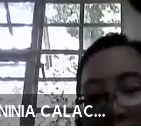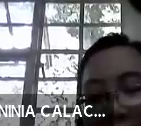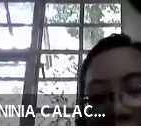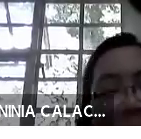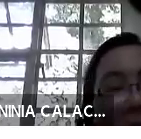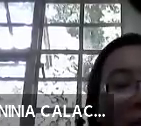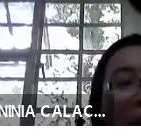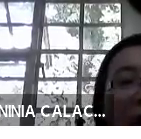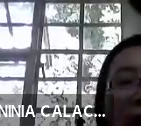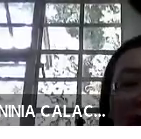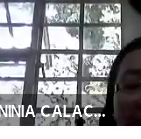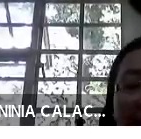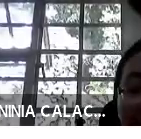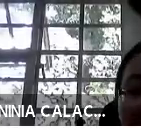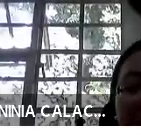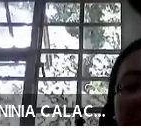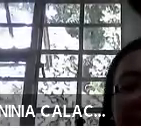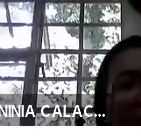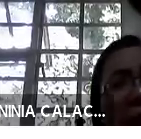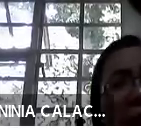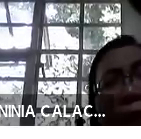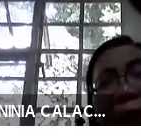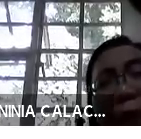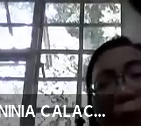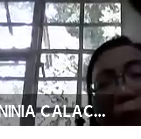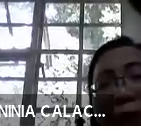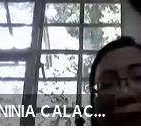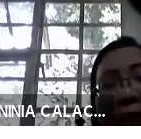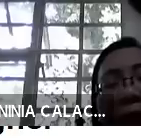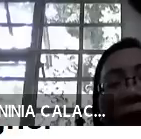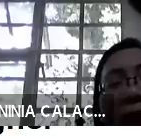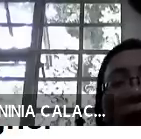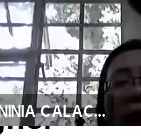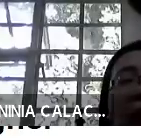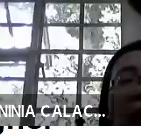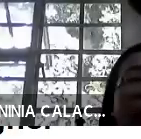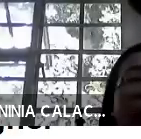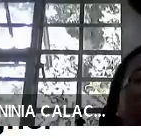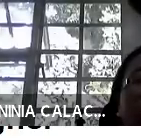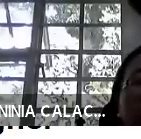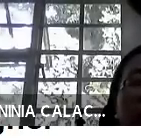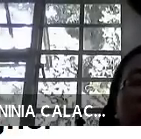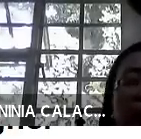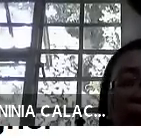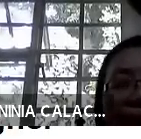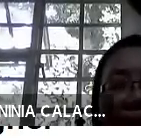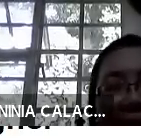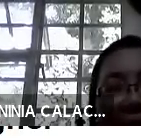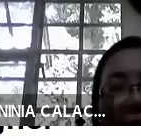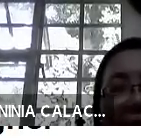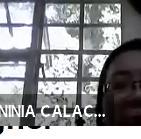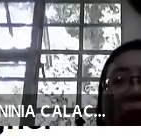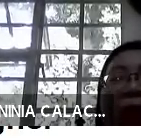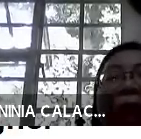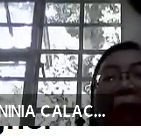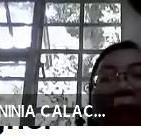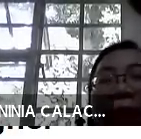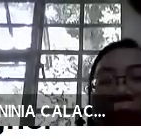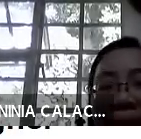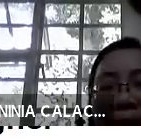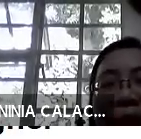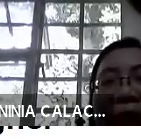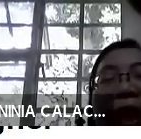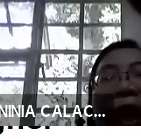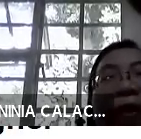certificates from Germany and others. I never stopped studying. Experience number 2.